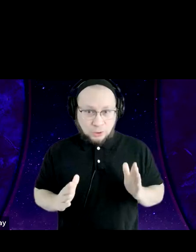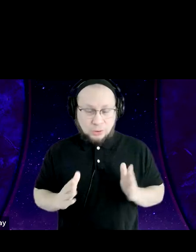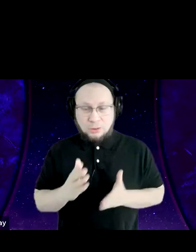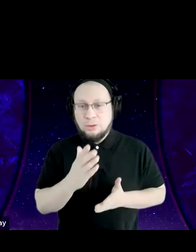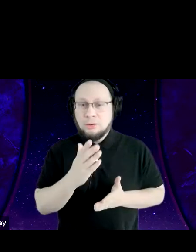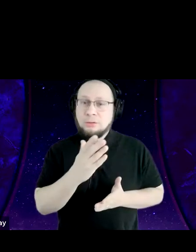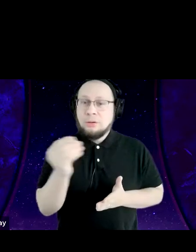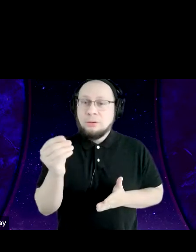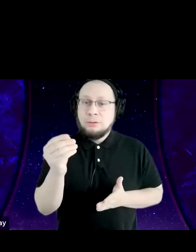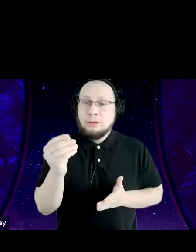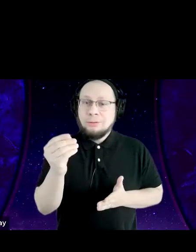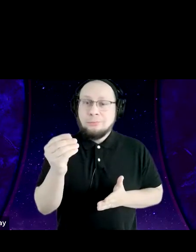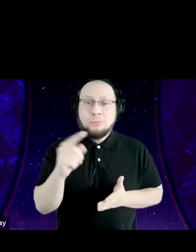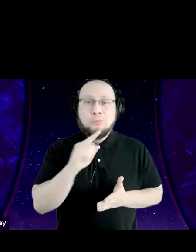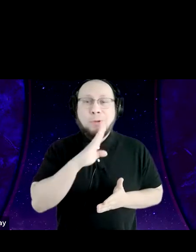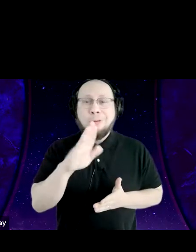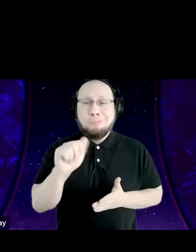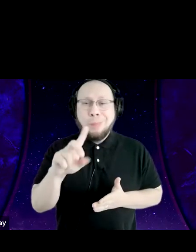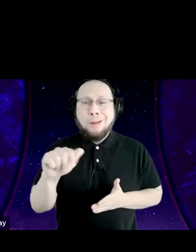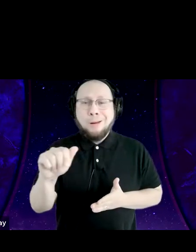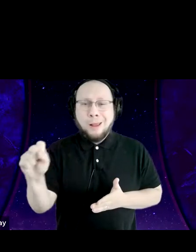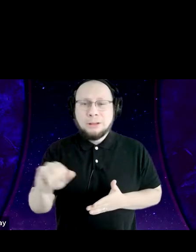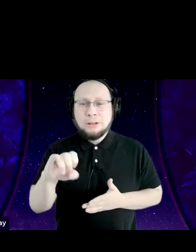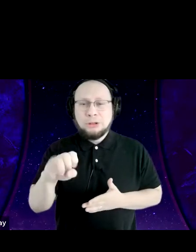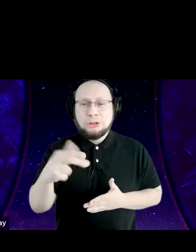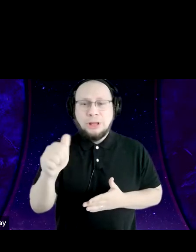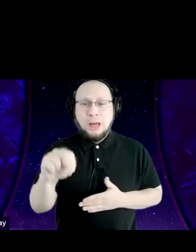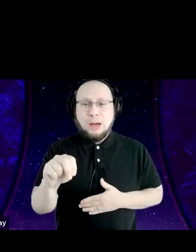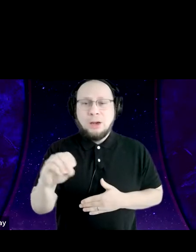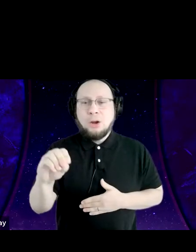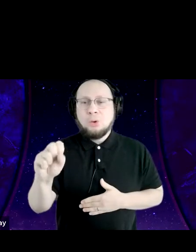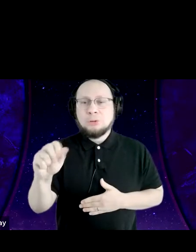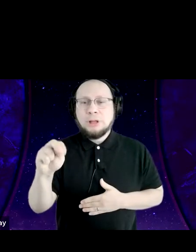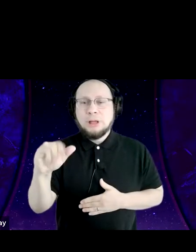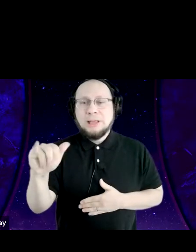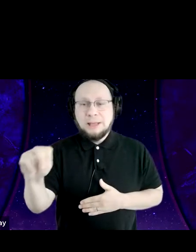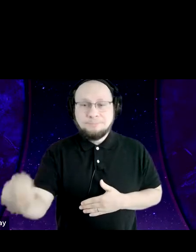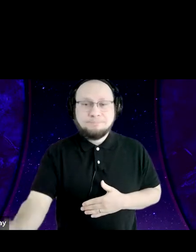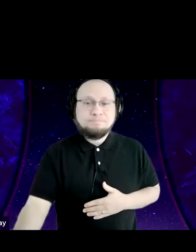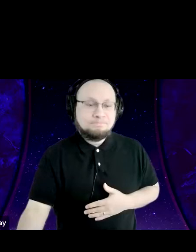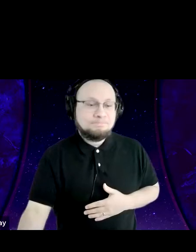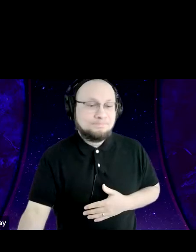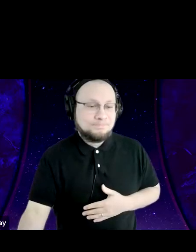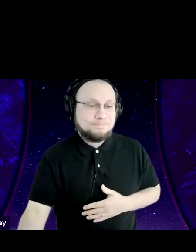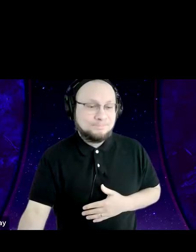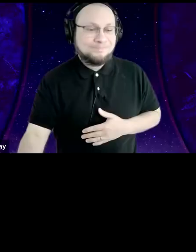and all around badass, Jéhan Òsanyìn. And here they are.